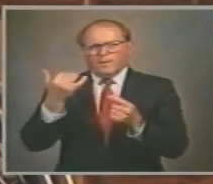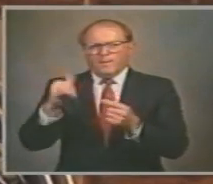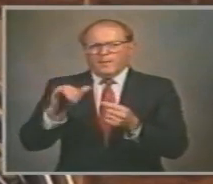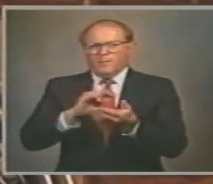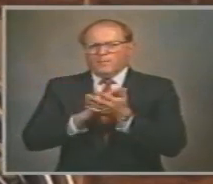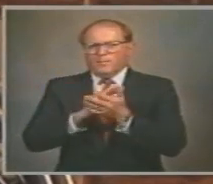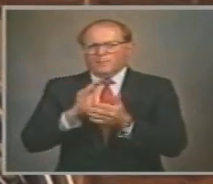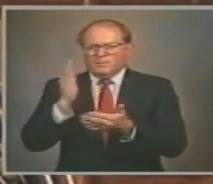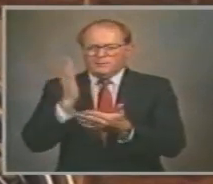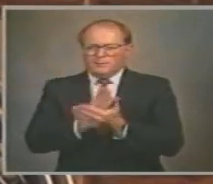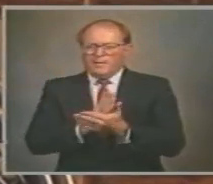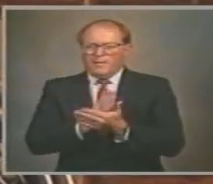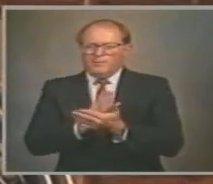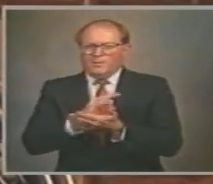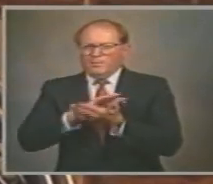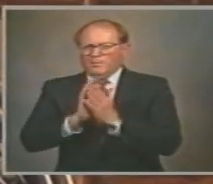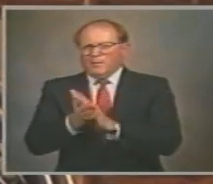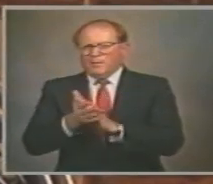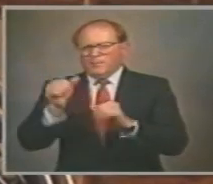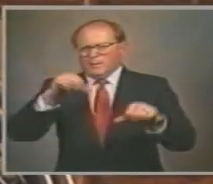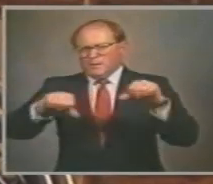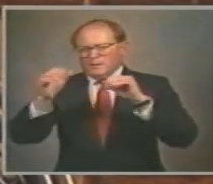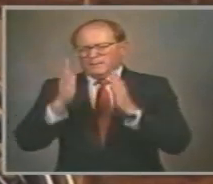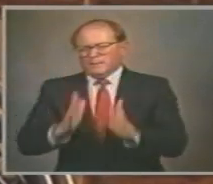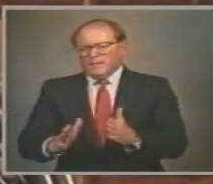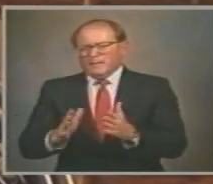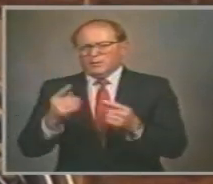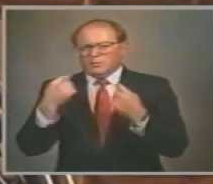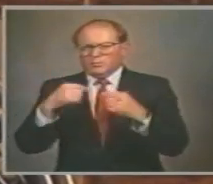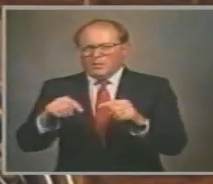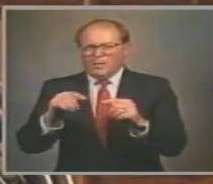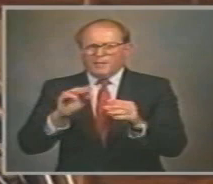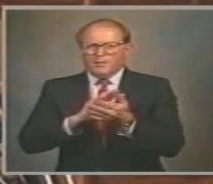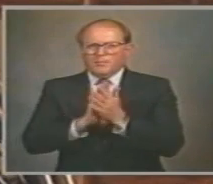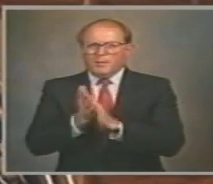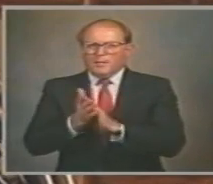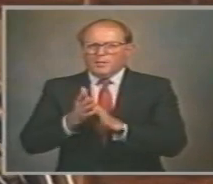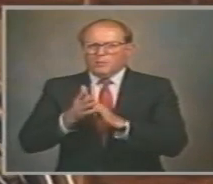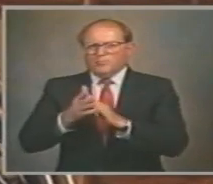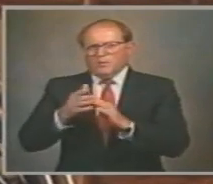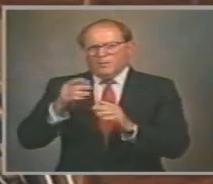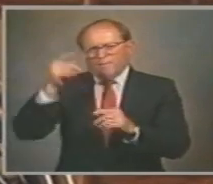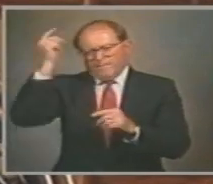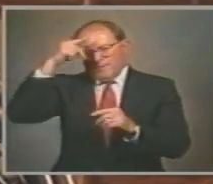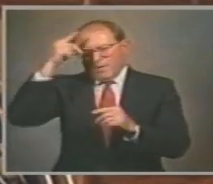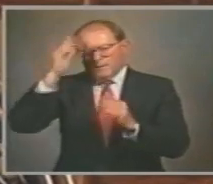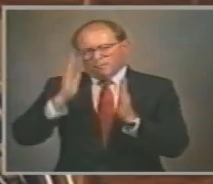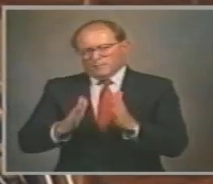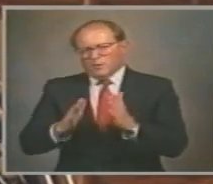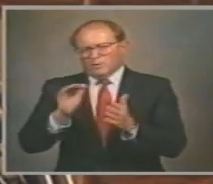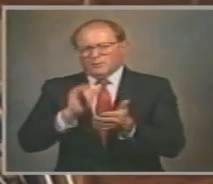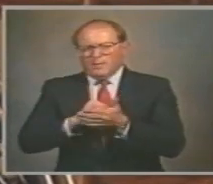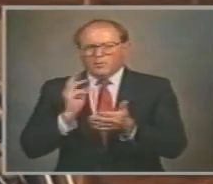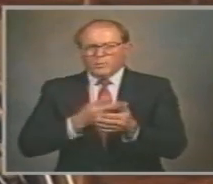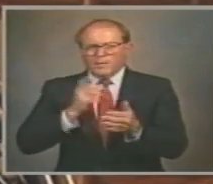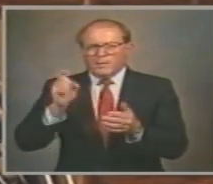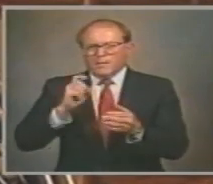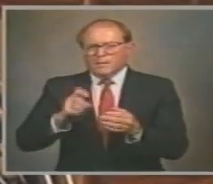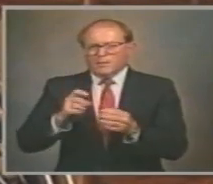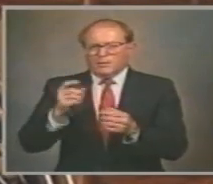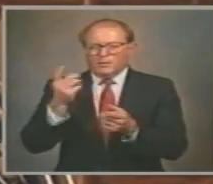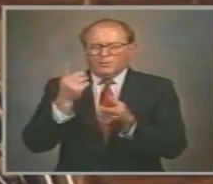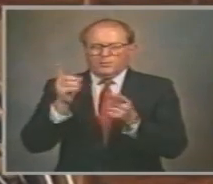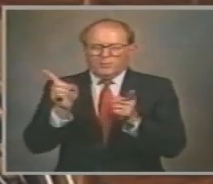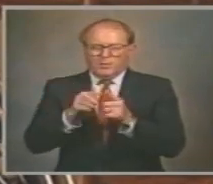or religionists who deny the existence of God, the sanctity of human life, and purpose in the universe that we must disagree with them.